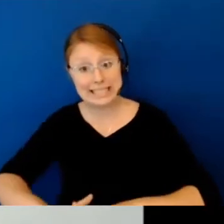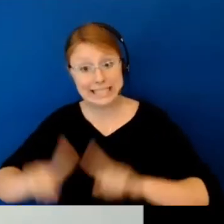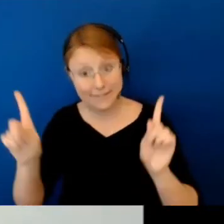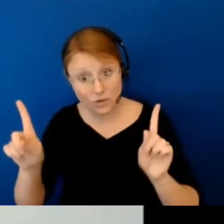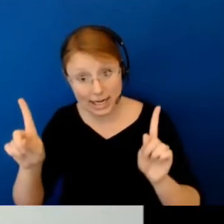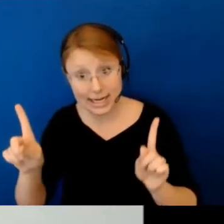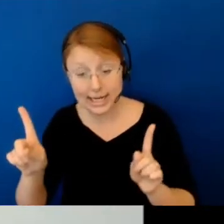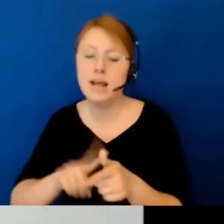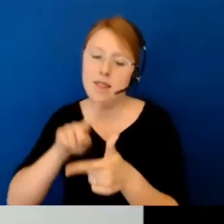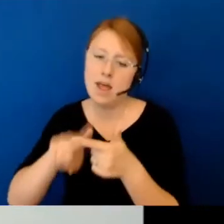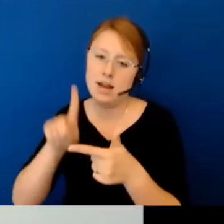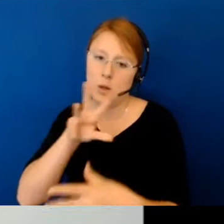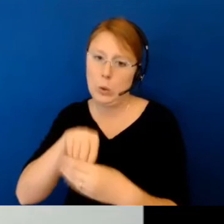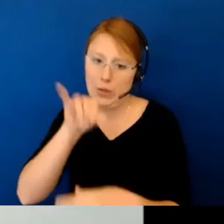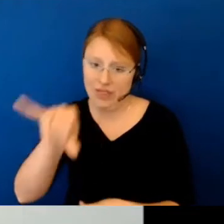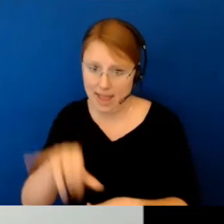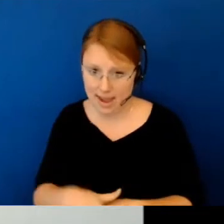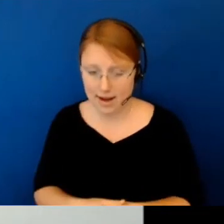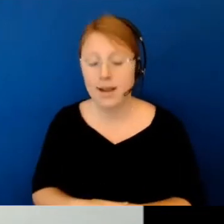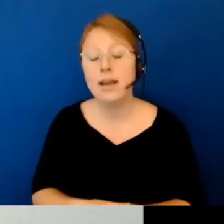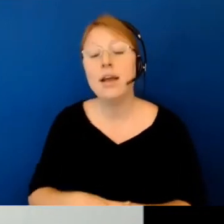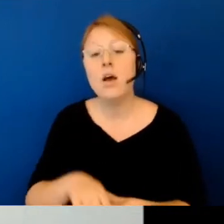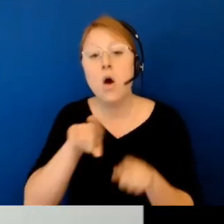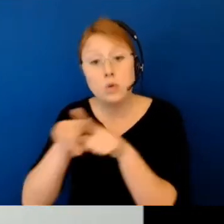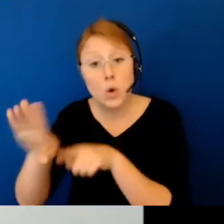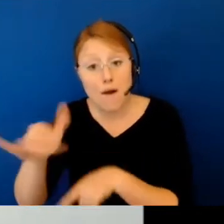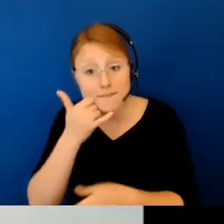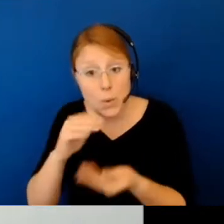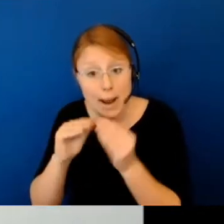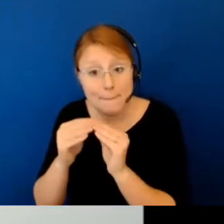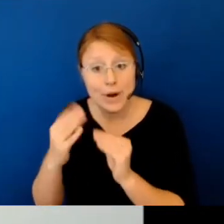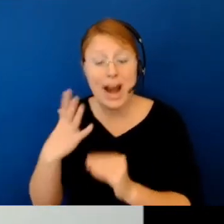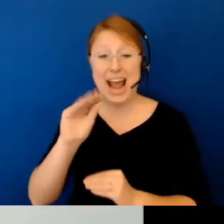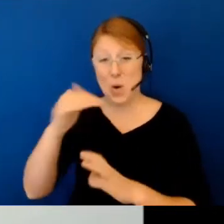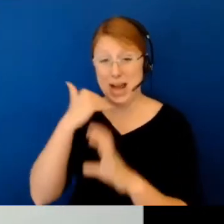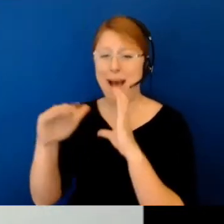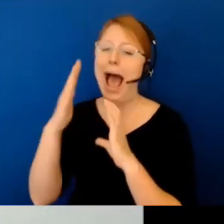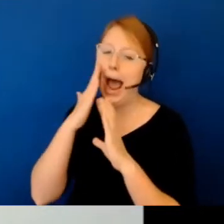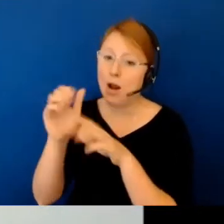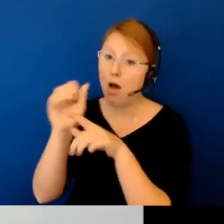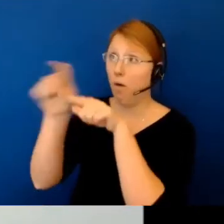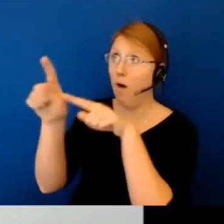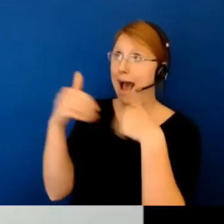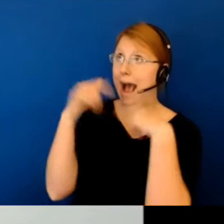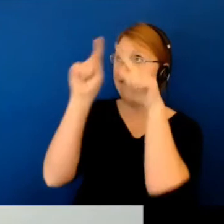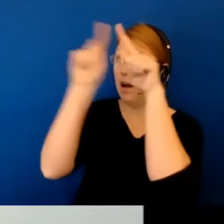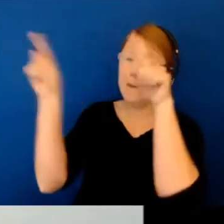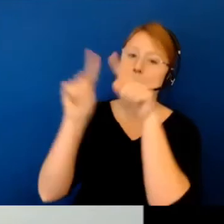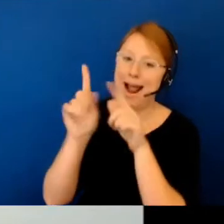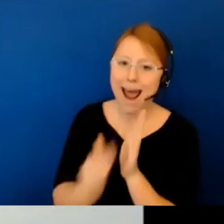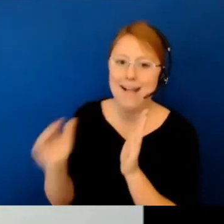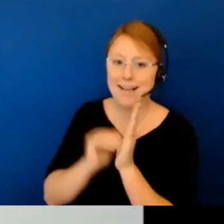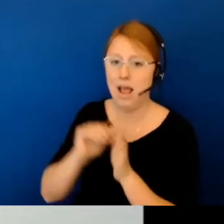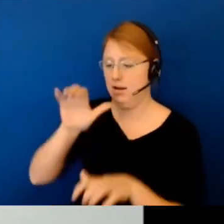number. You will also need to obtain and email the coordinator an electronic 2020 vote by